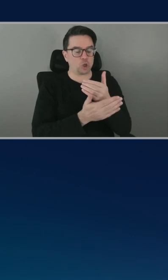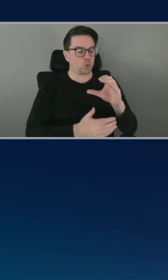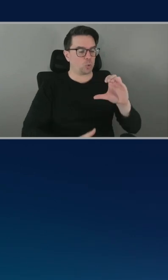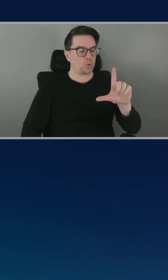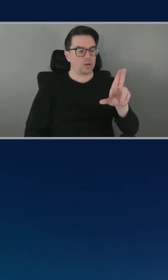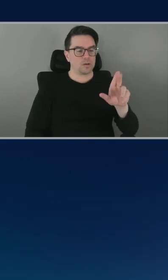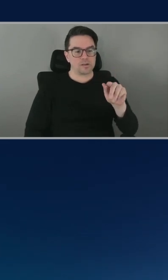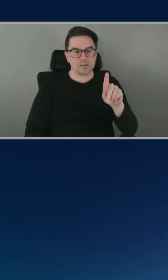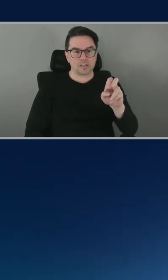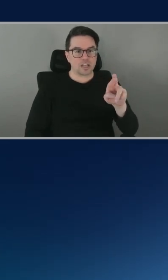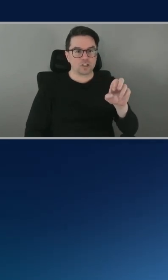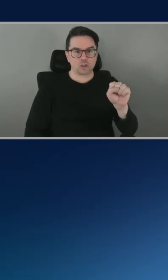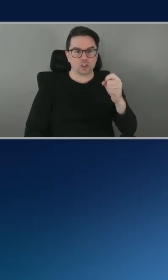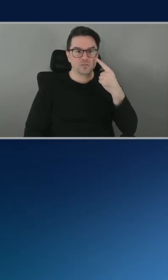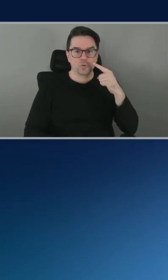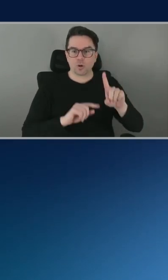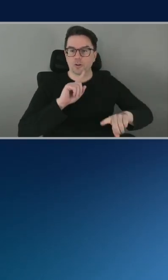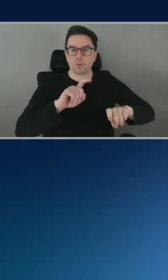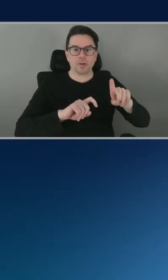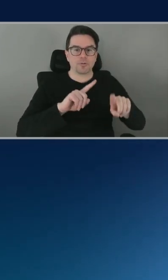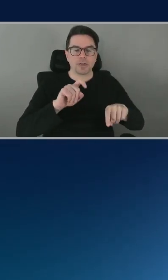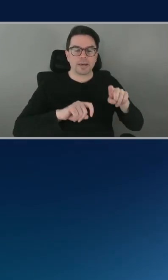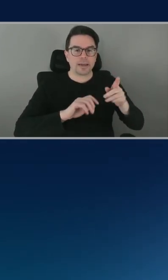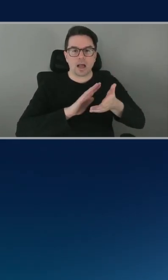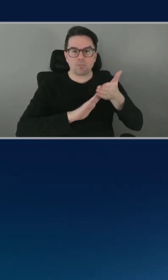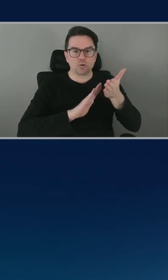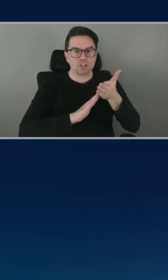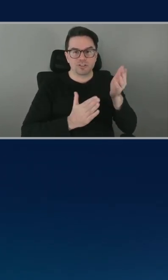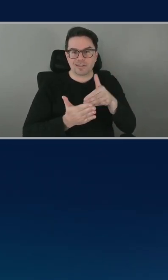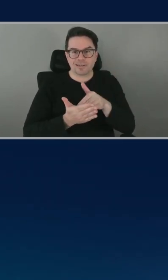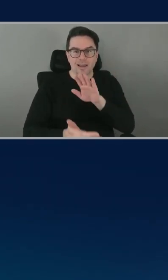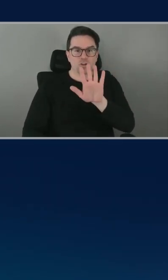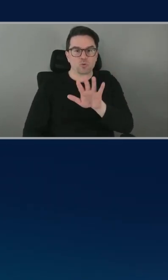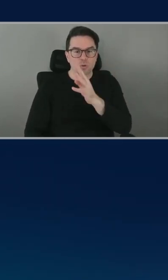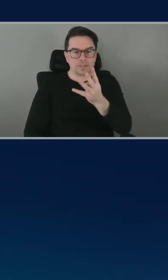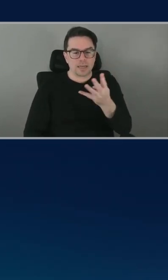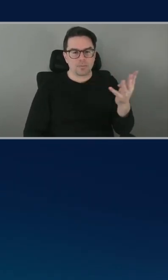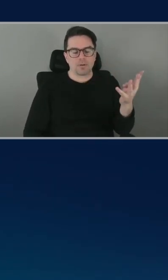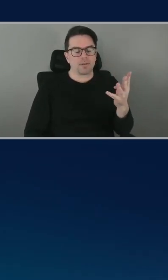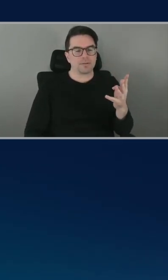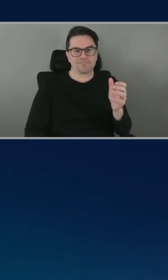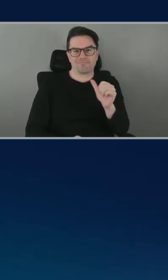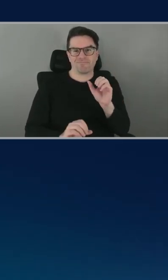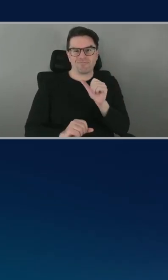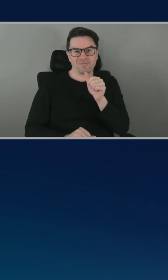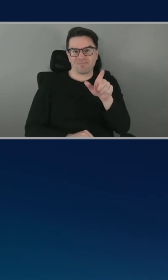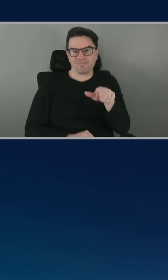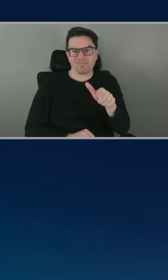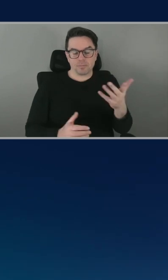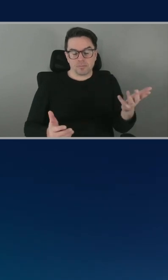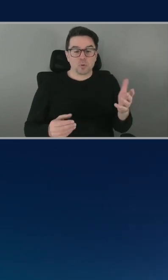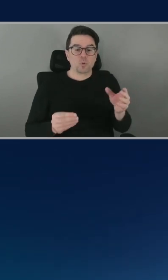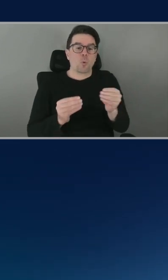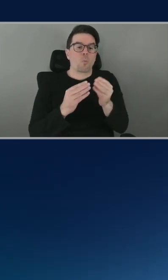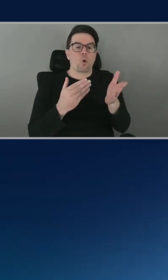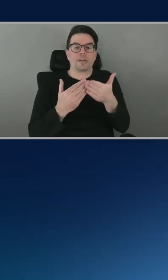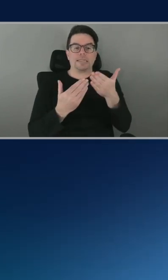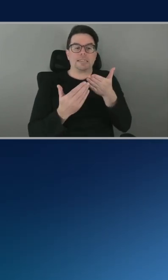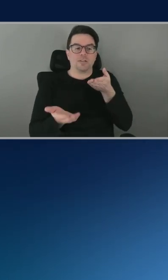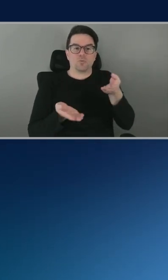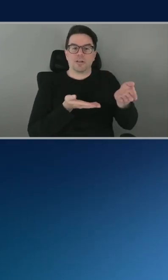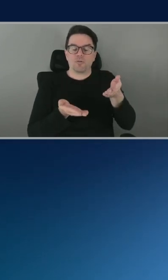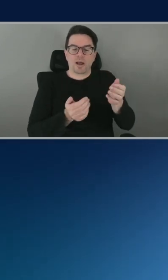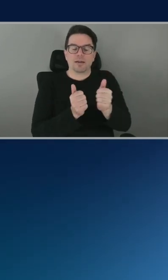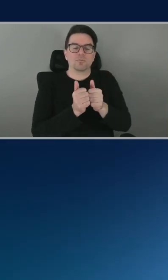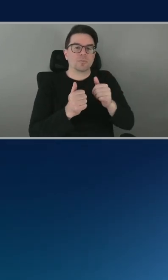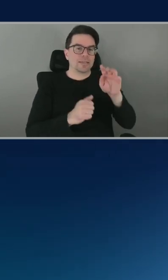any of these querying operations against the table. So that makes it a lot easier for you to be able to interact with the data. We expect developers to